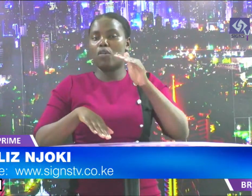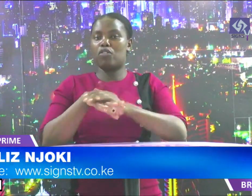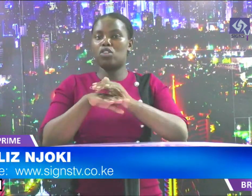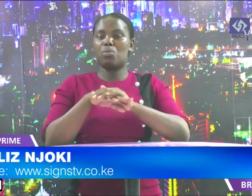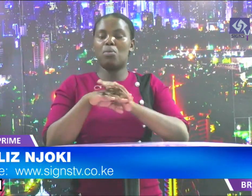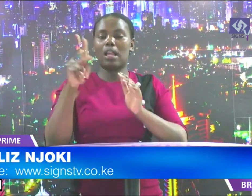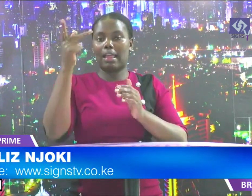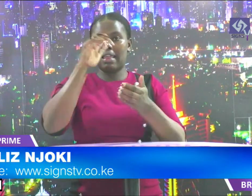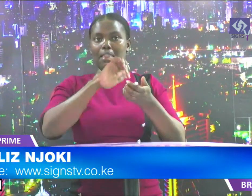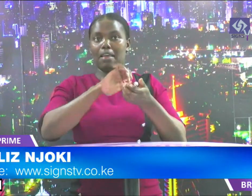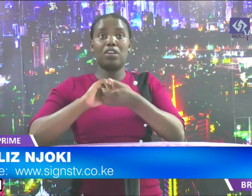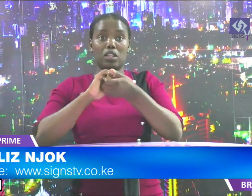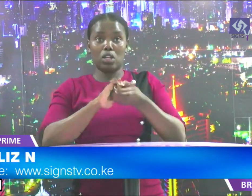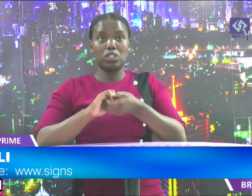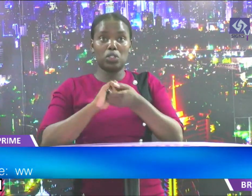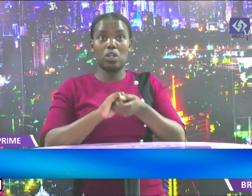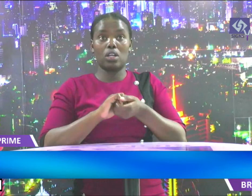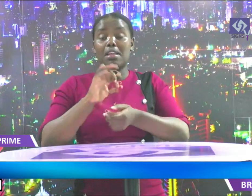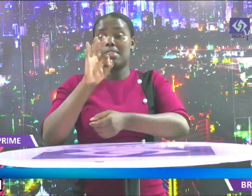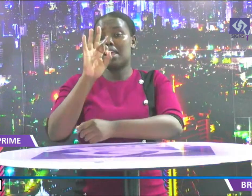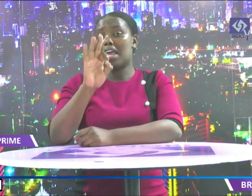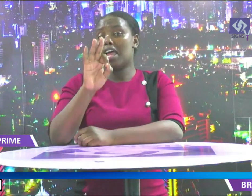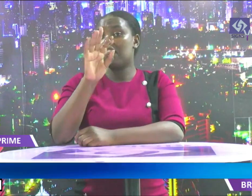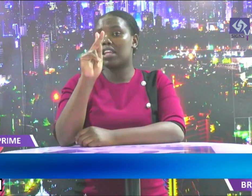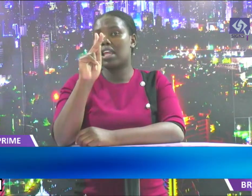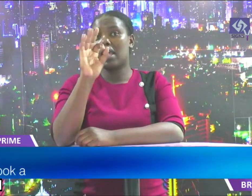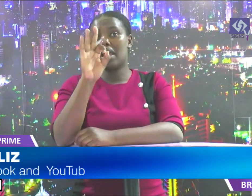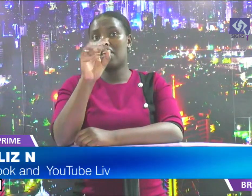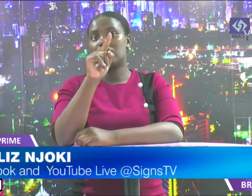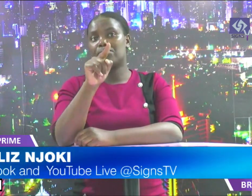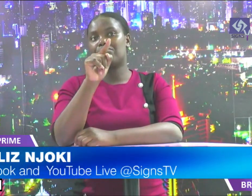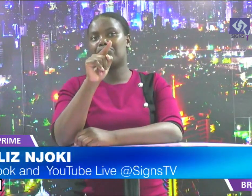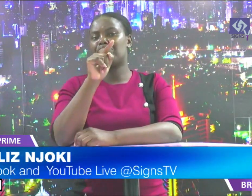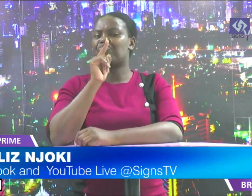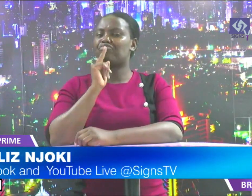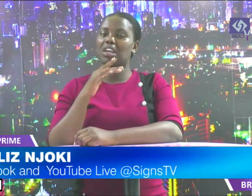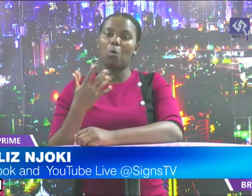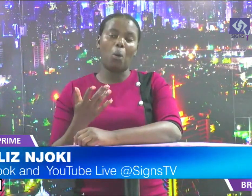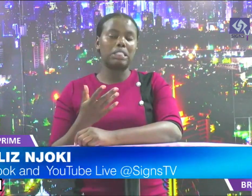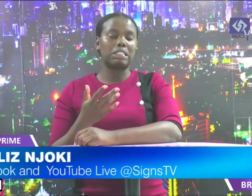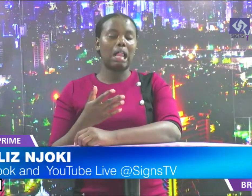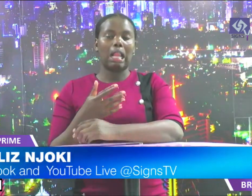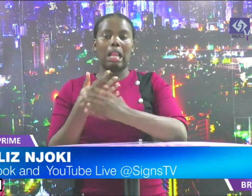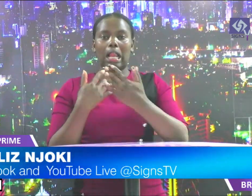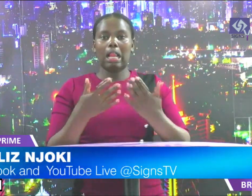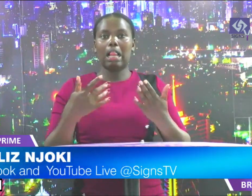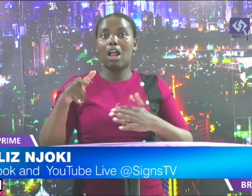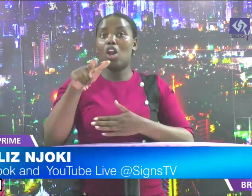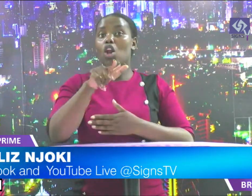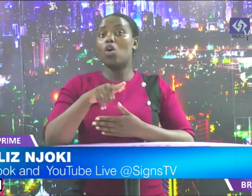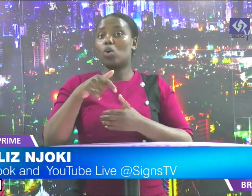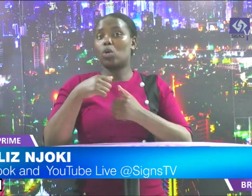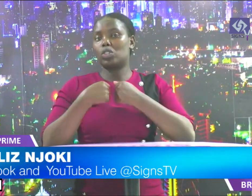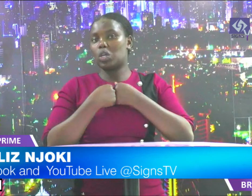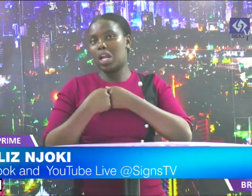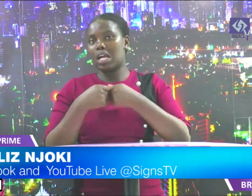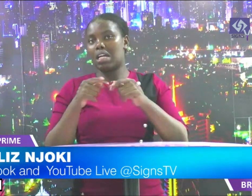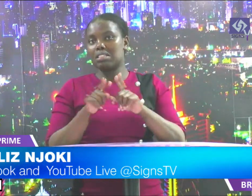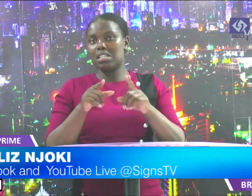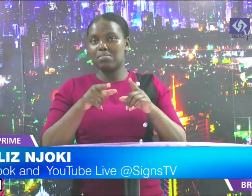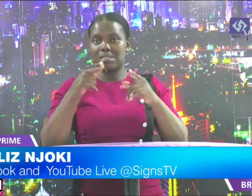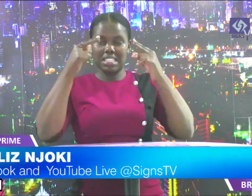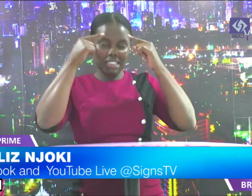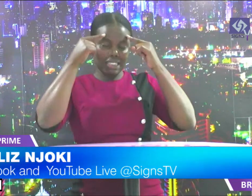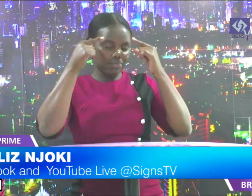the Football Kenya Federation. The FKF cited